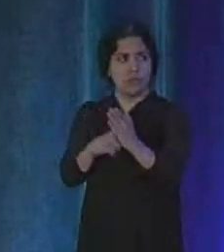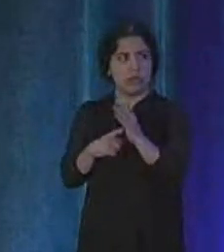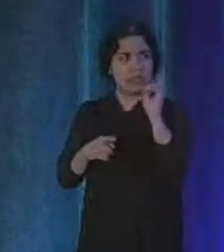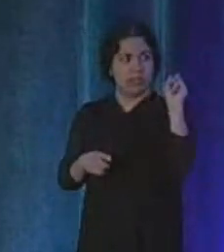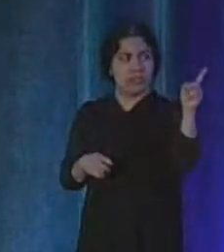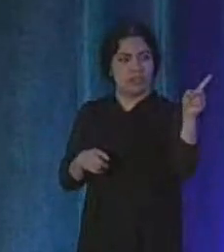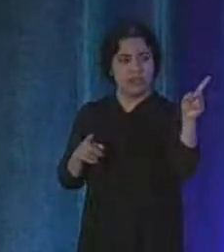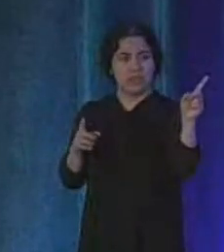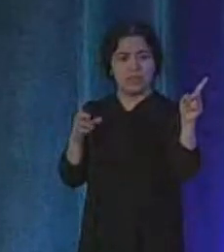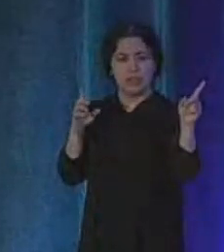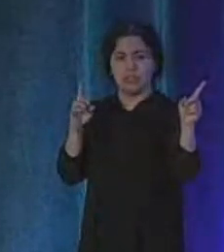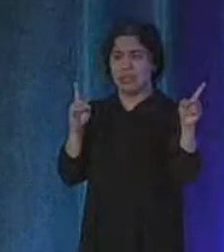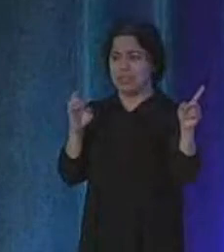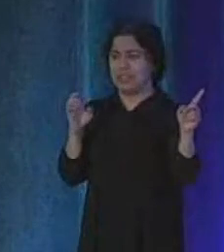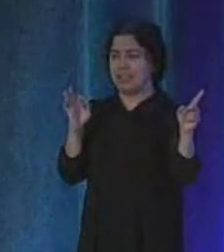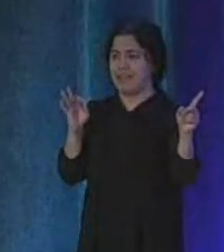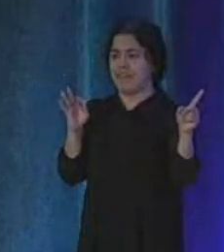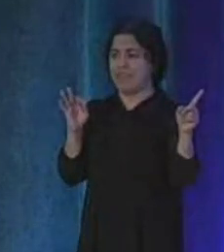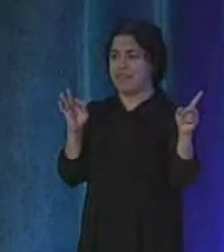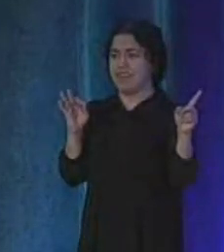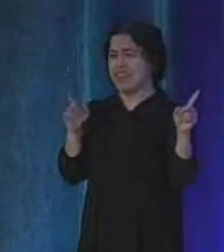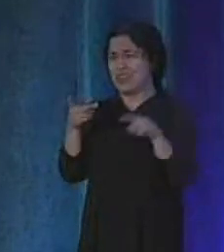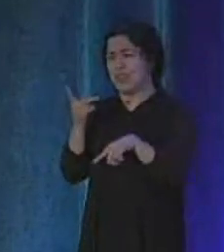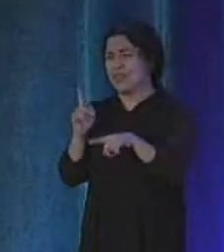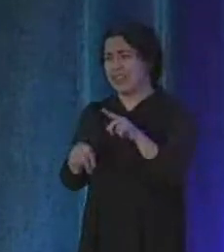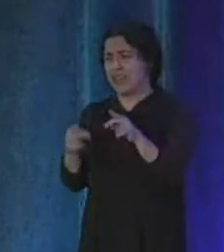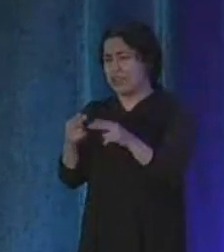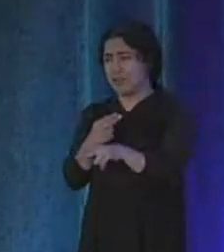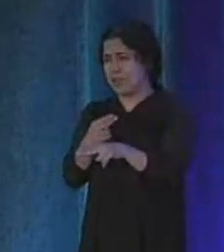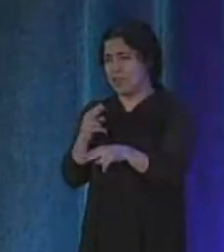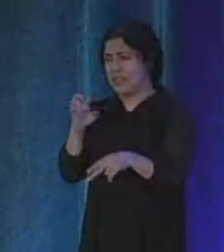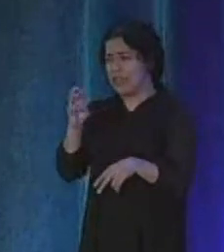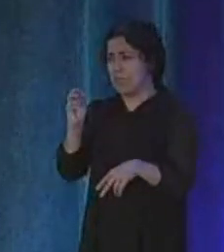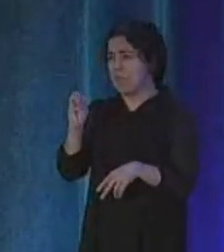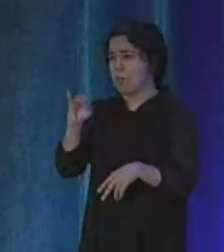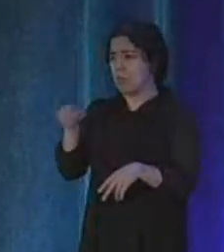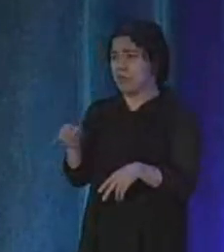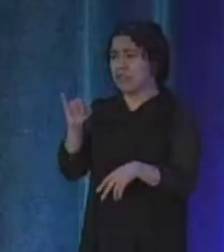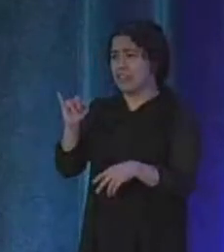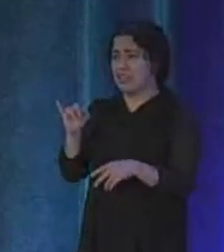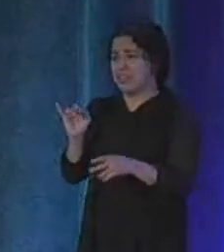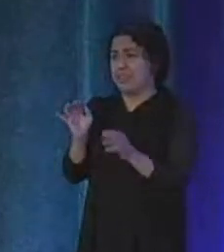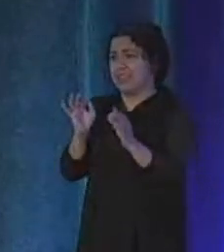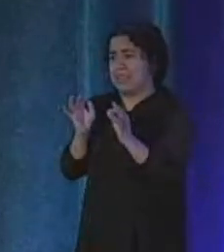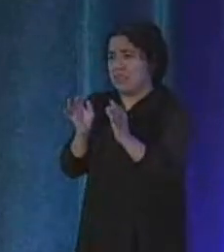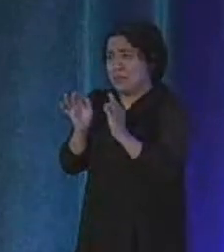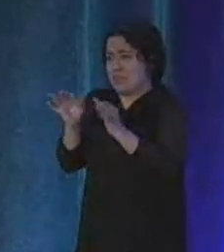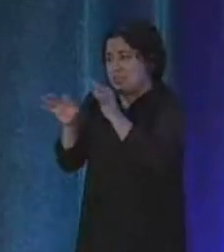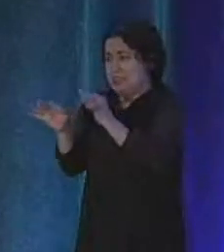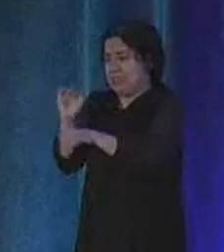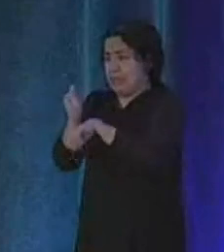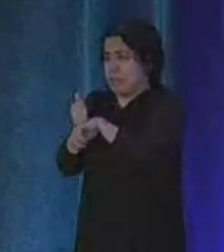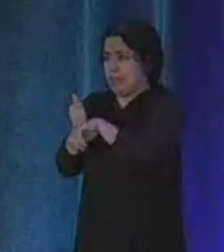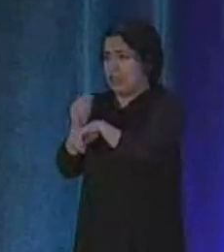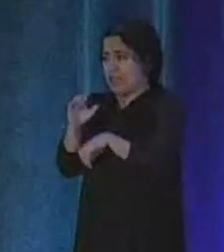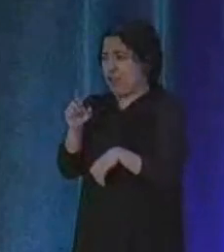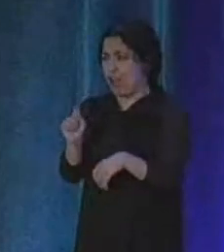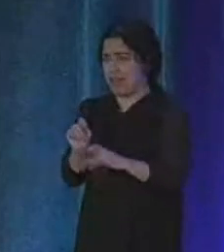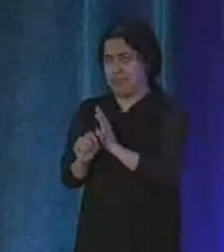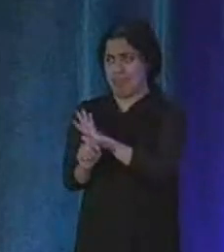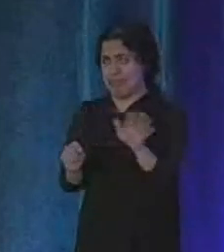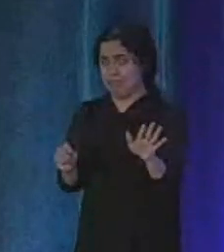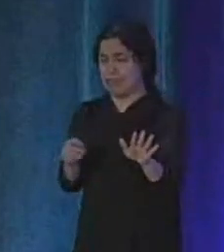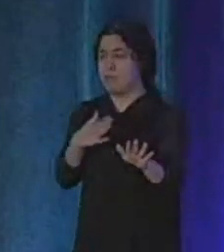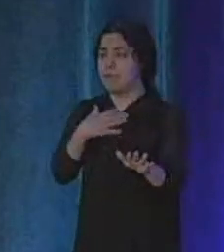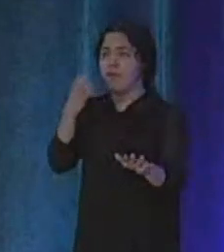can't use an emoji to define a const, right? I hope not. That'd be super cursed. But my thumb tapping